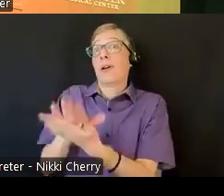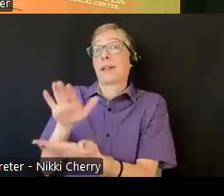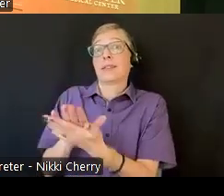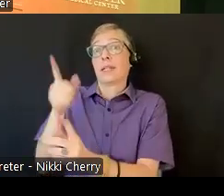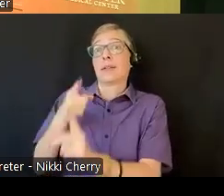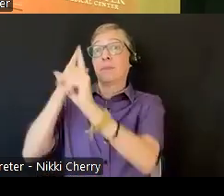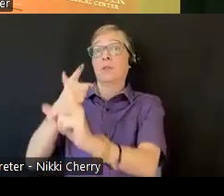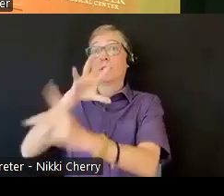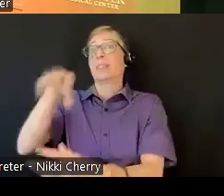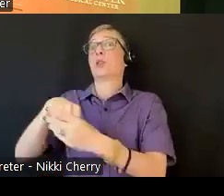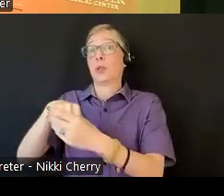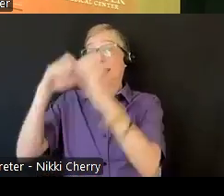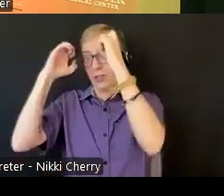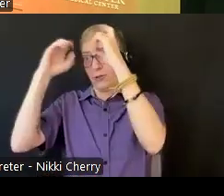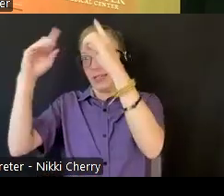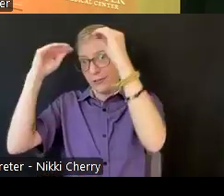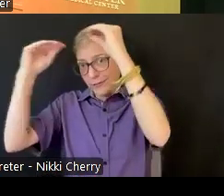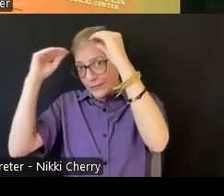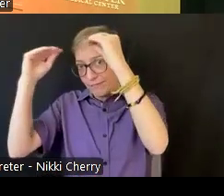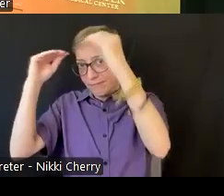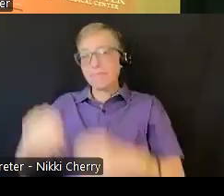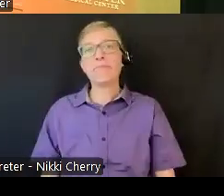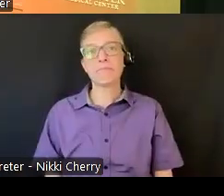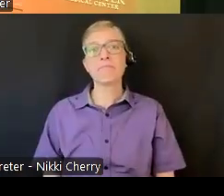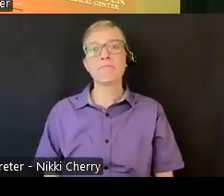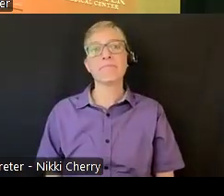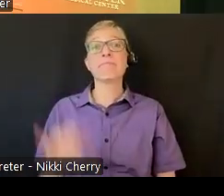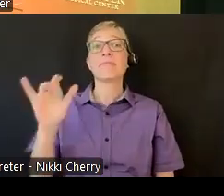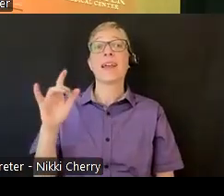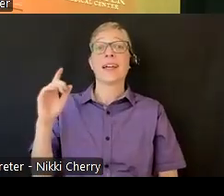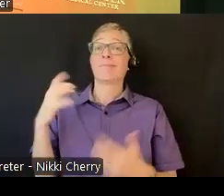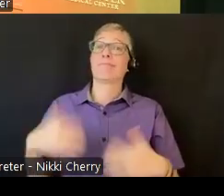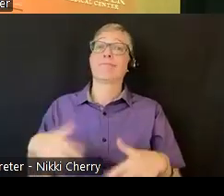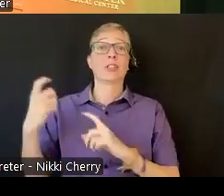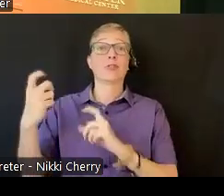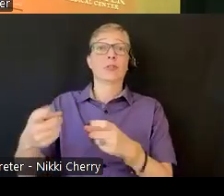has contributed to this amazing success that we've been enjoying.